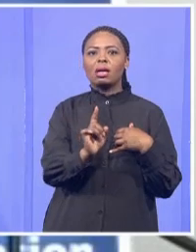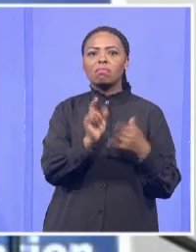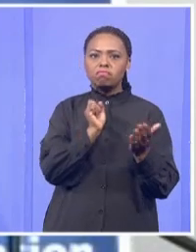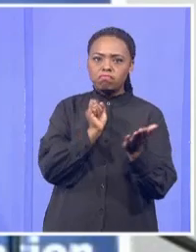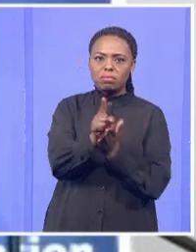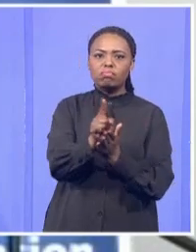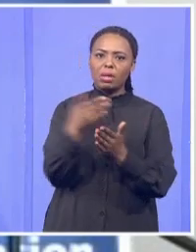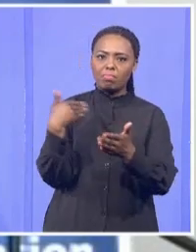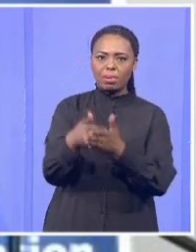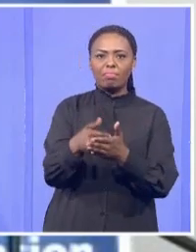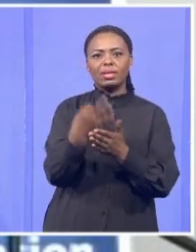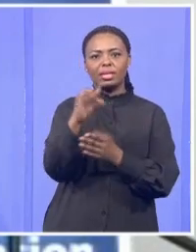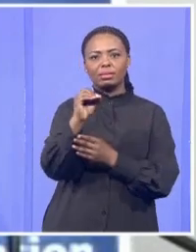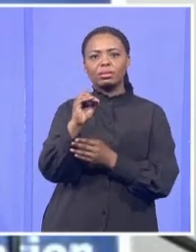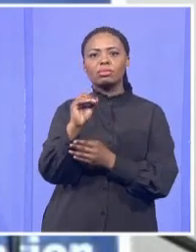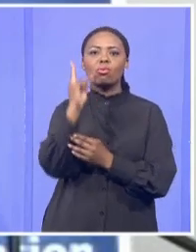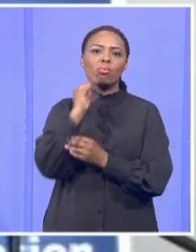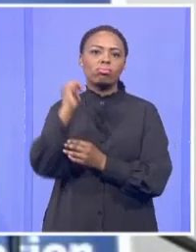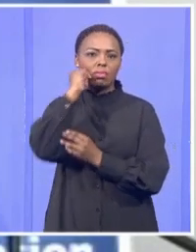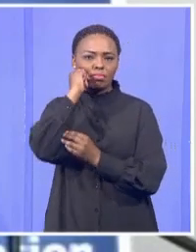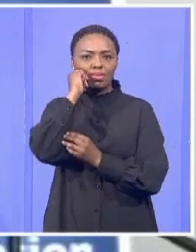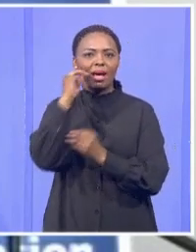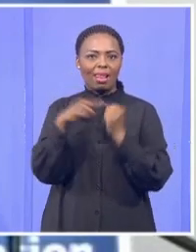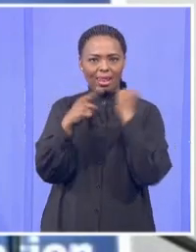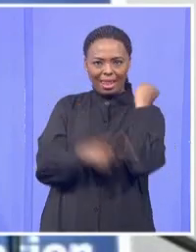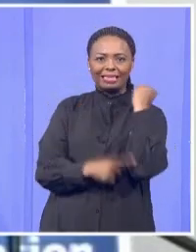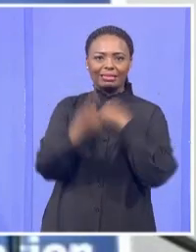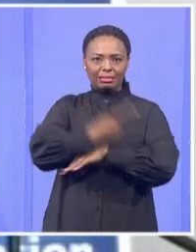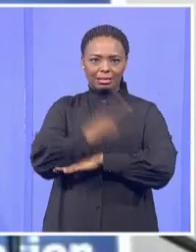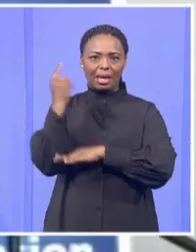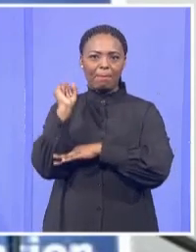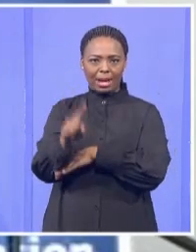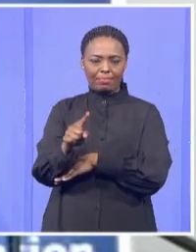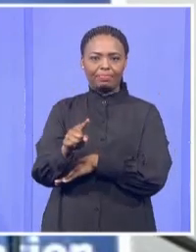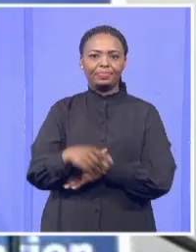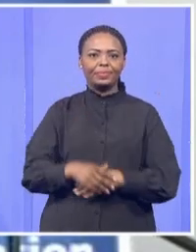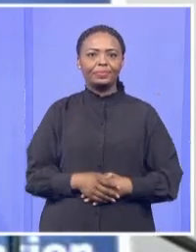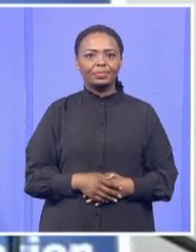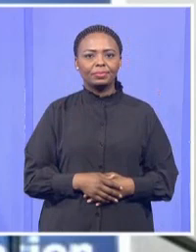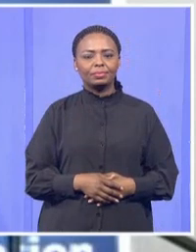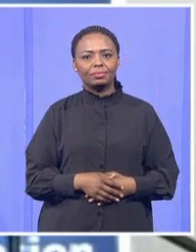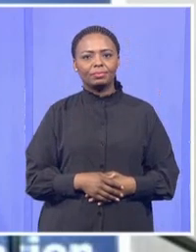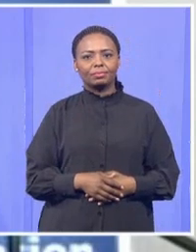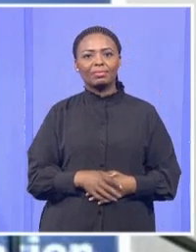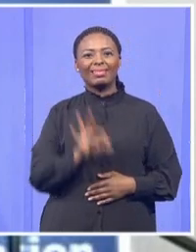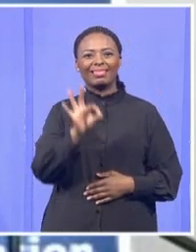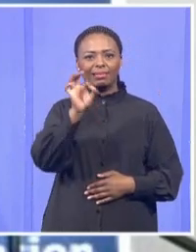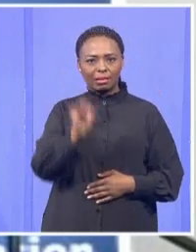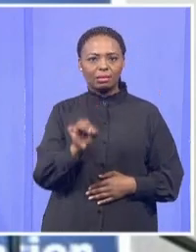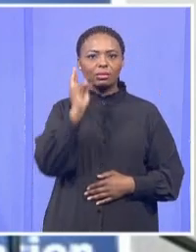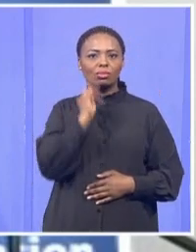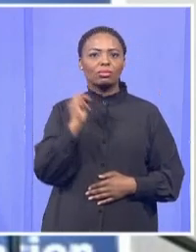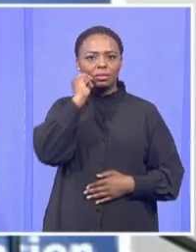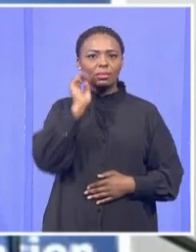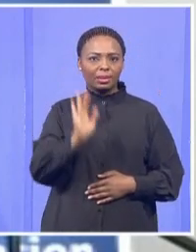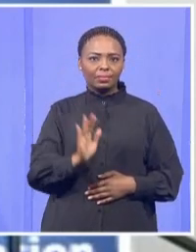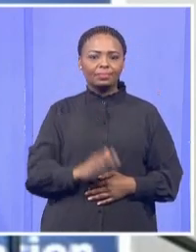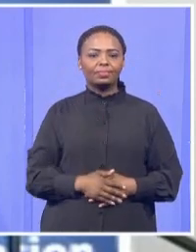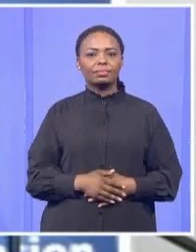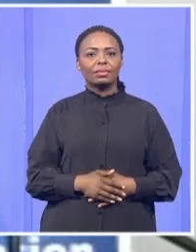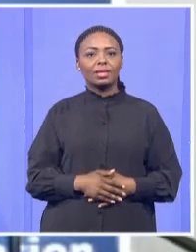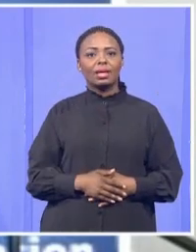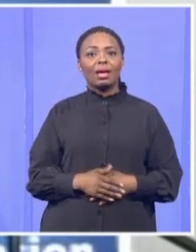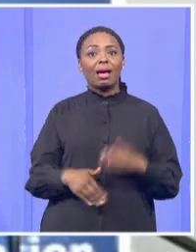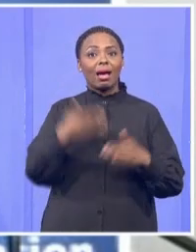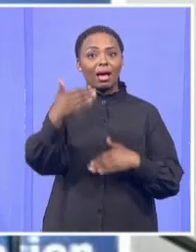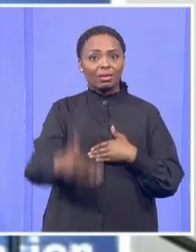in batches, and the last day of releasing those SMSs is the 30th of November. After the 30th